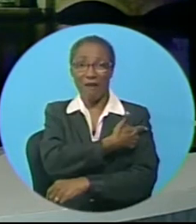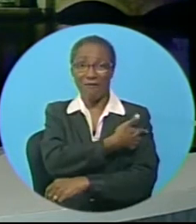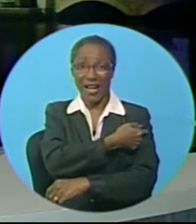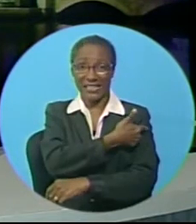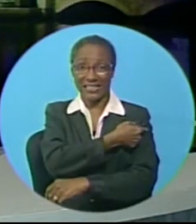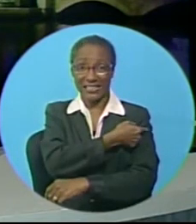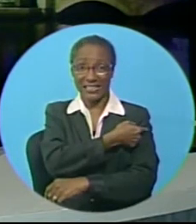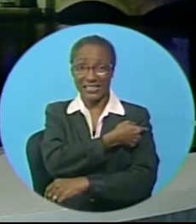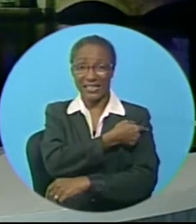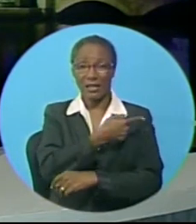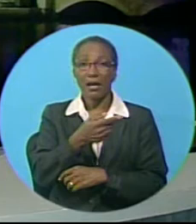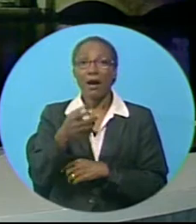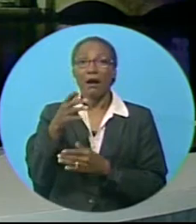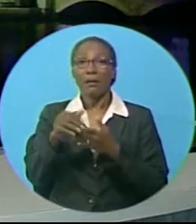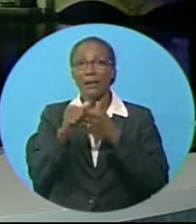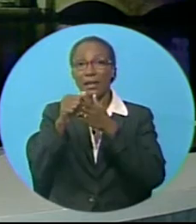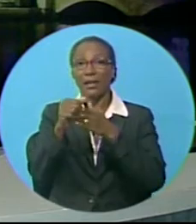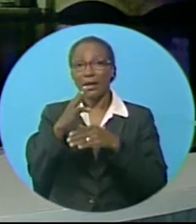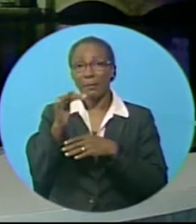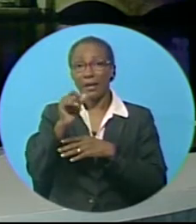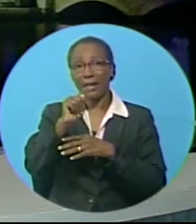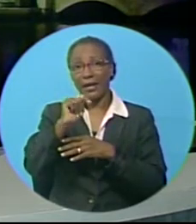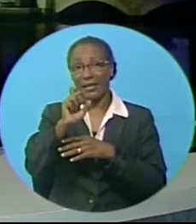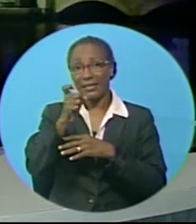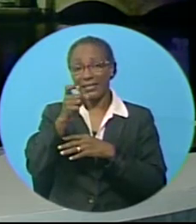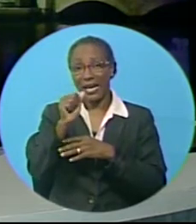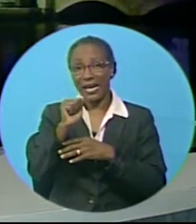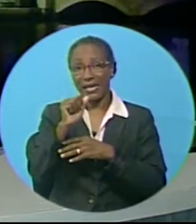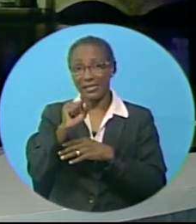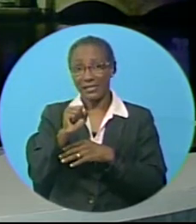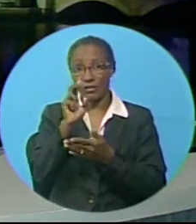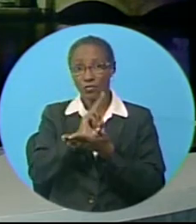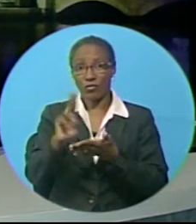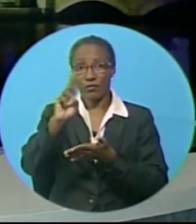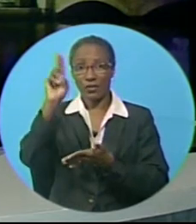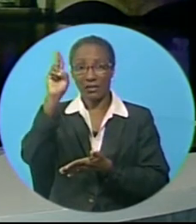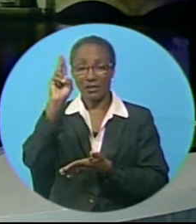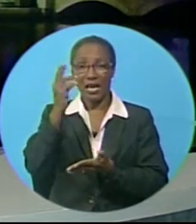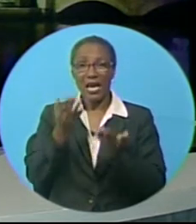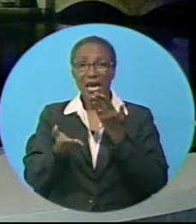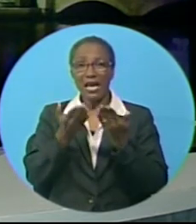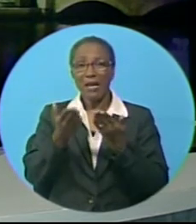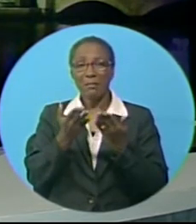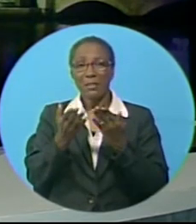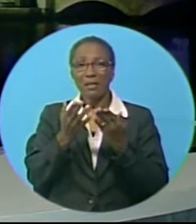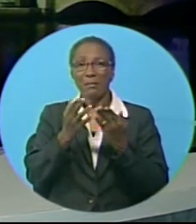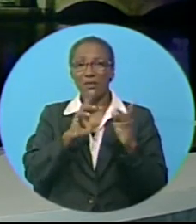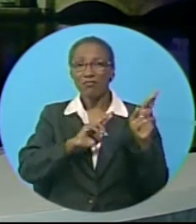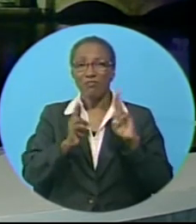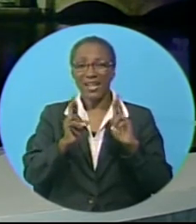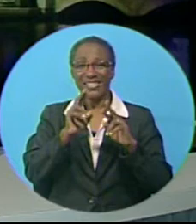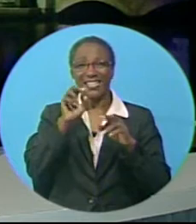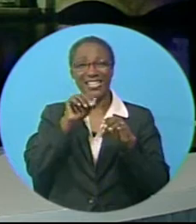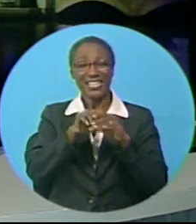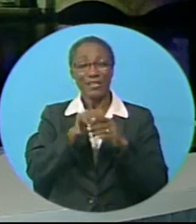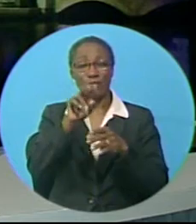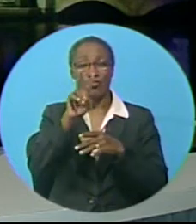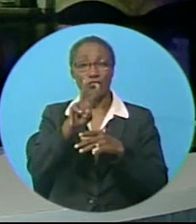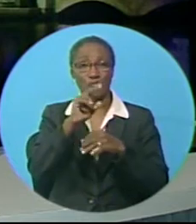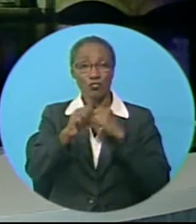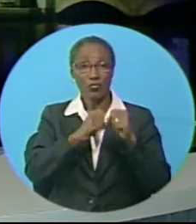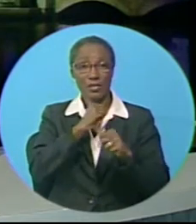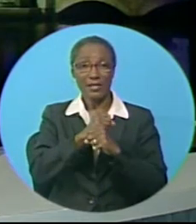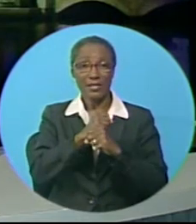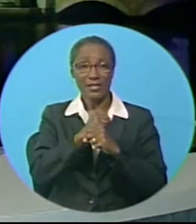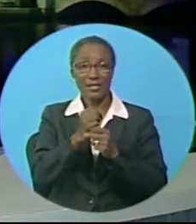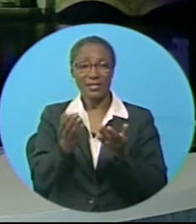of Texas Medical Branch, but they warned that although a vaccine could be ready for testing in about 2 years' time, it may be another decade